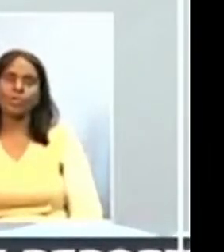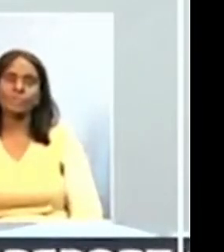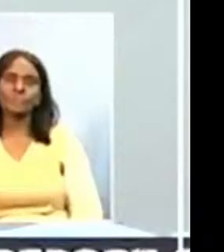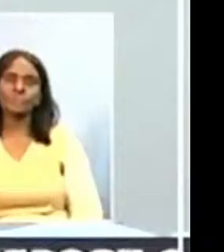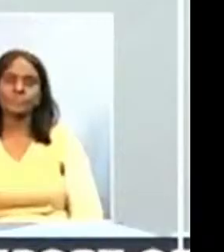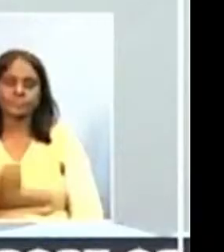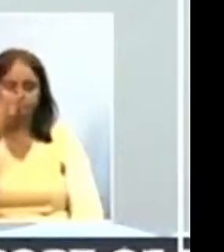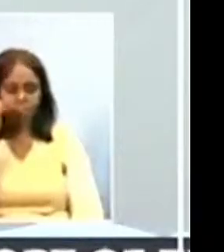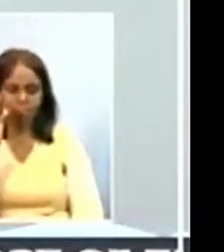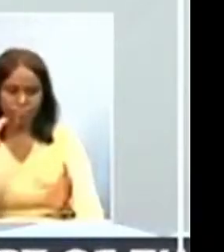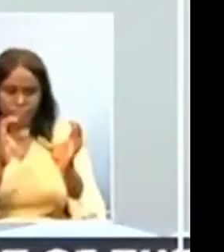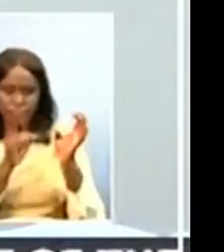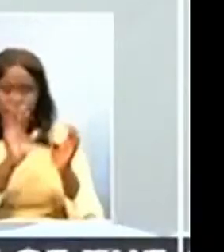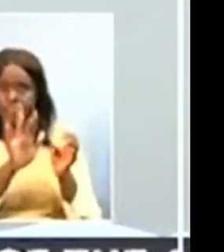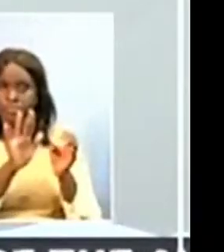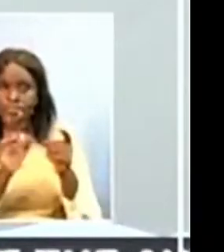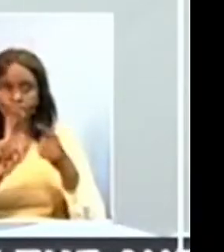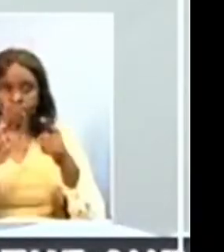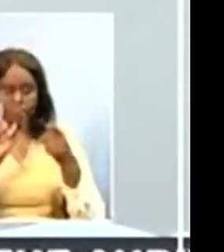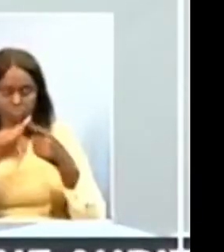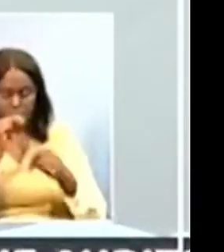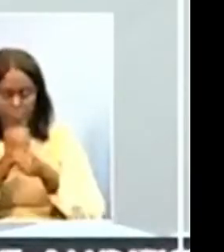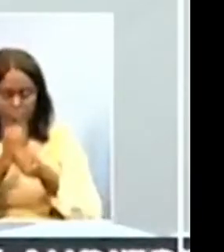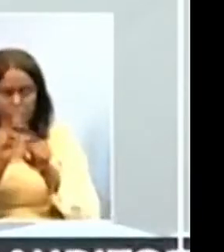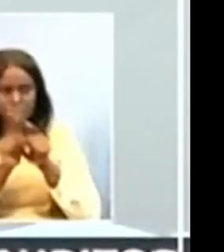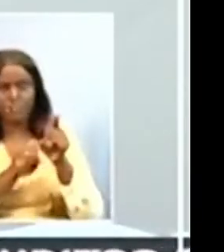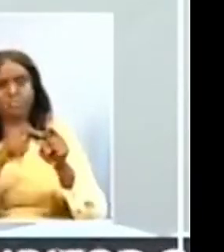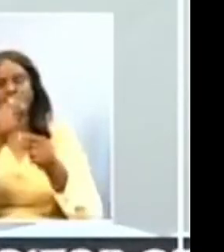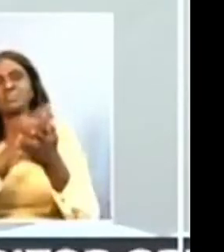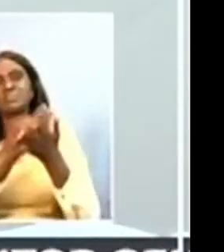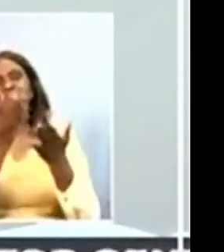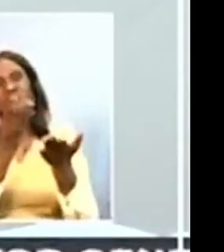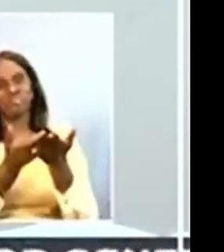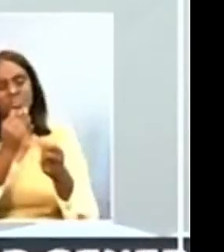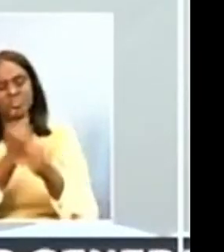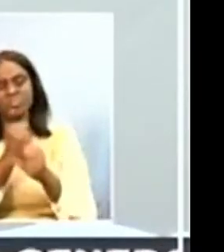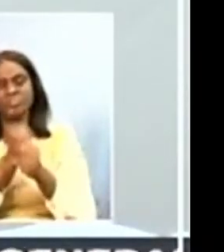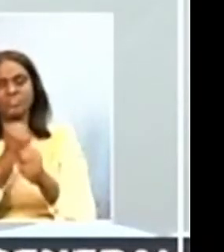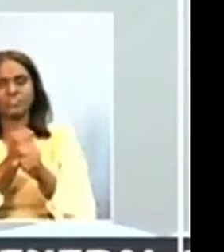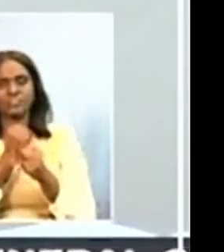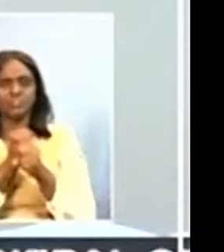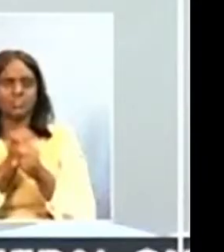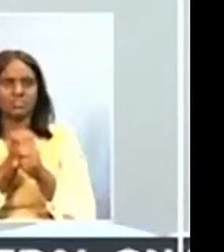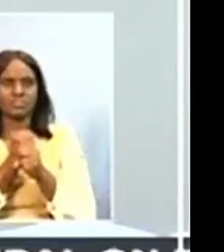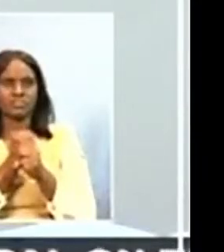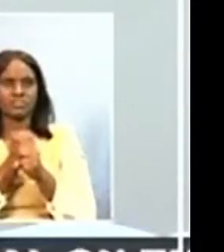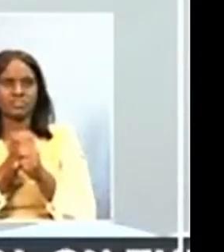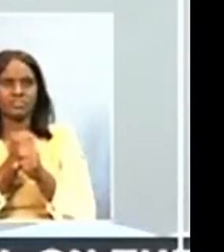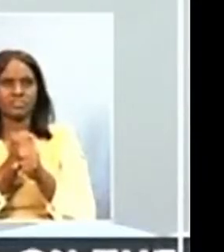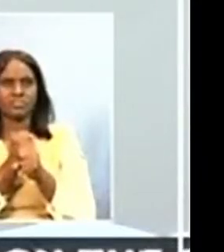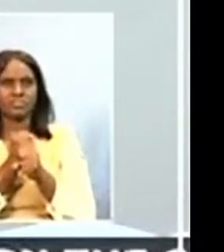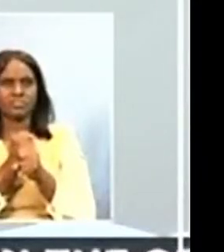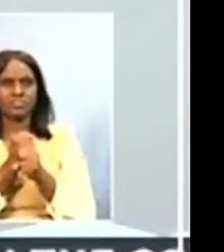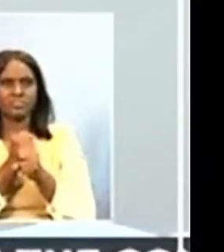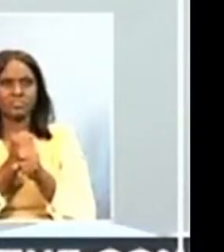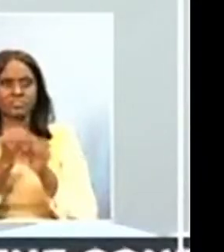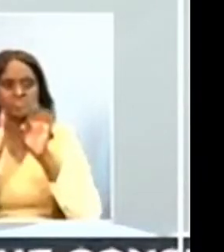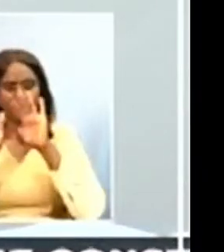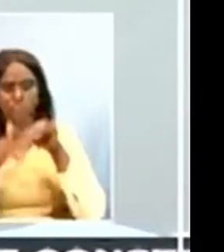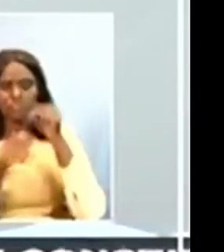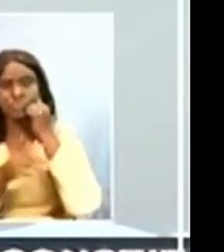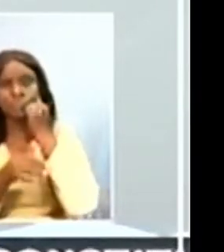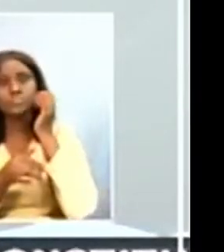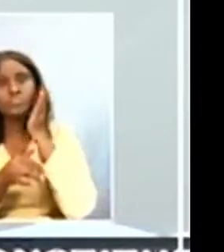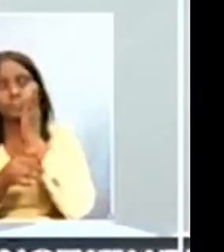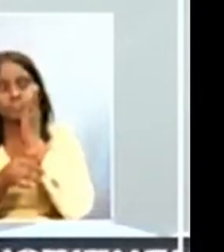why councils are there. To do this, and you're failing to do. So So when we leave you home to